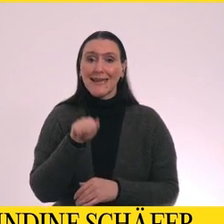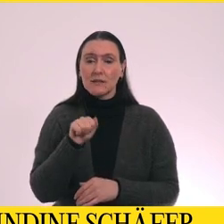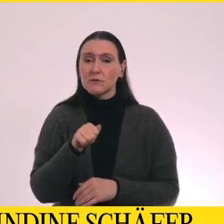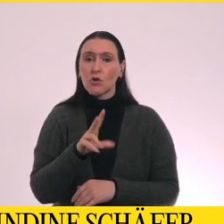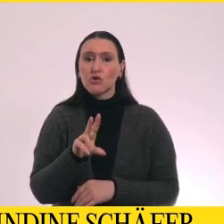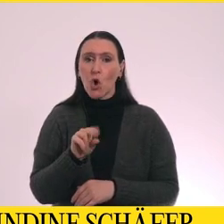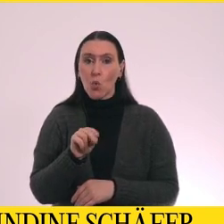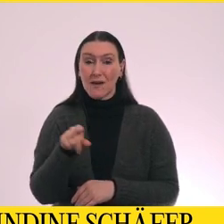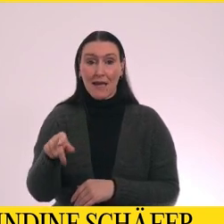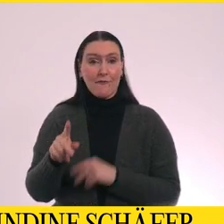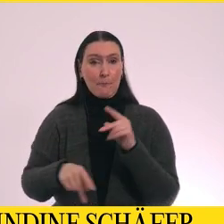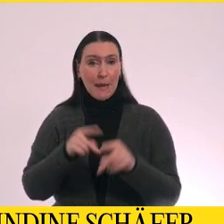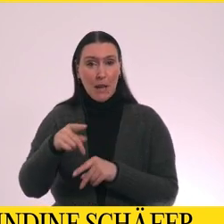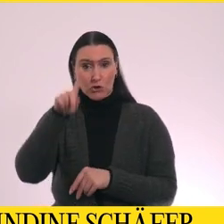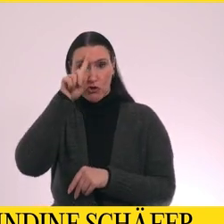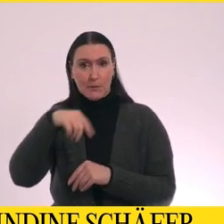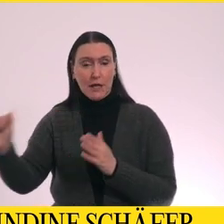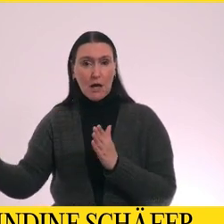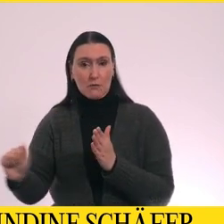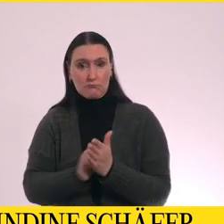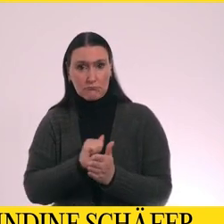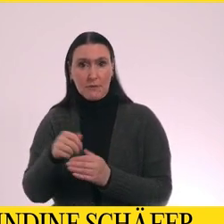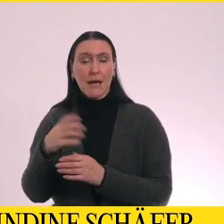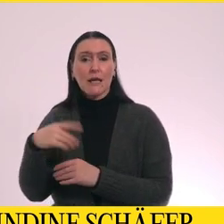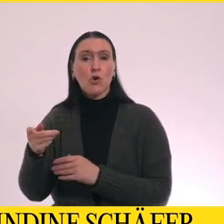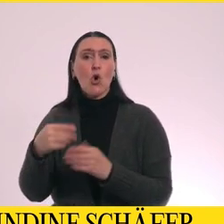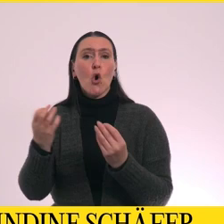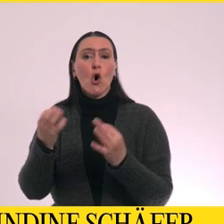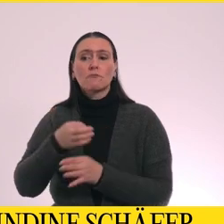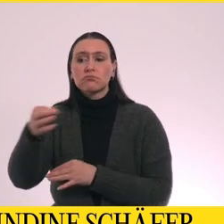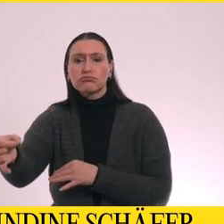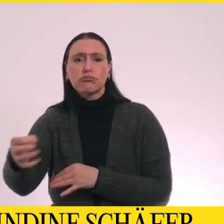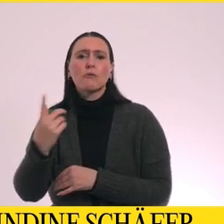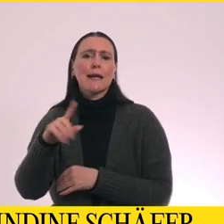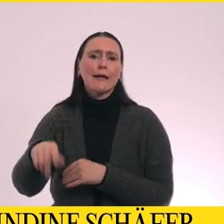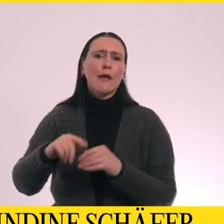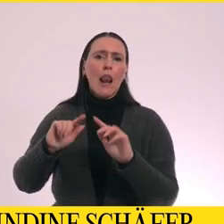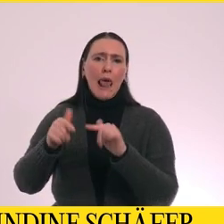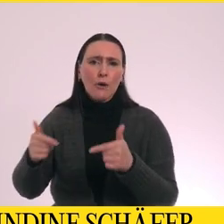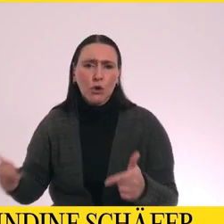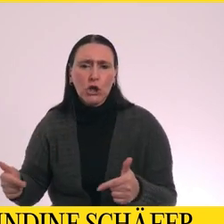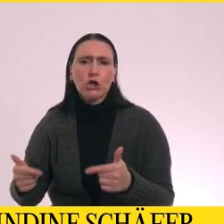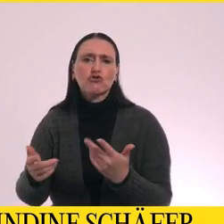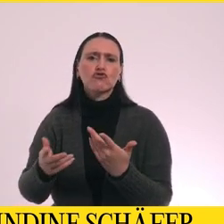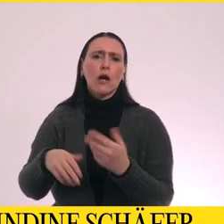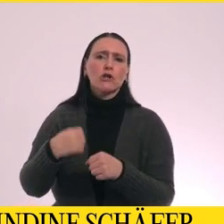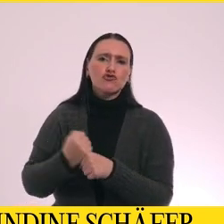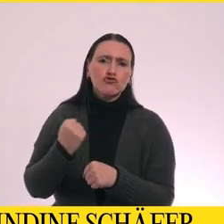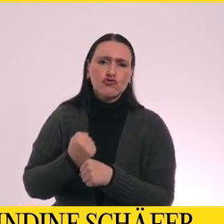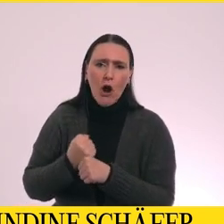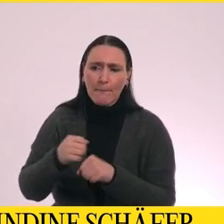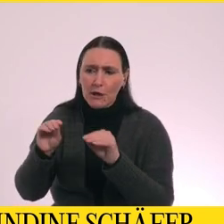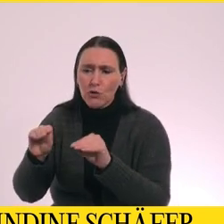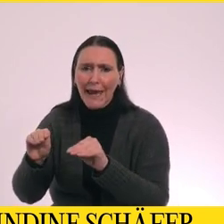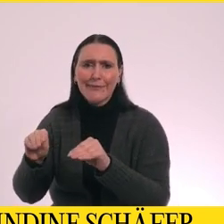rejected, they still get access to education, they still get access to language training, they still get access to job training, they can even